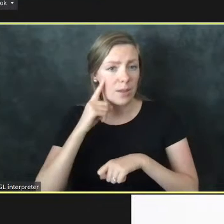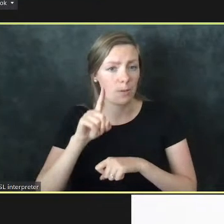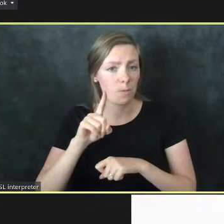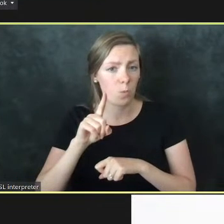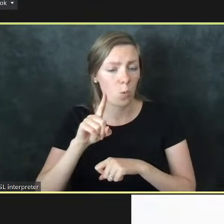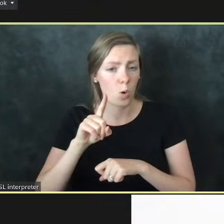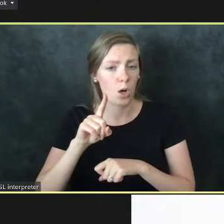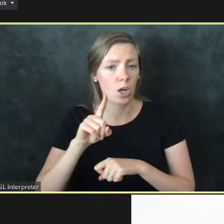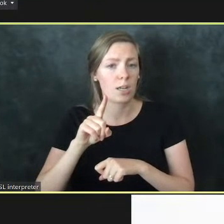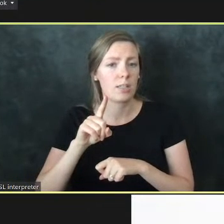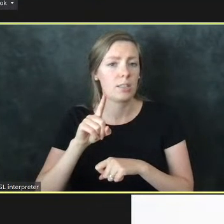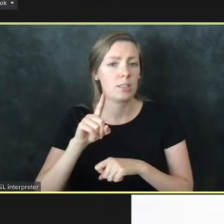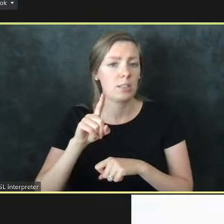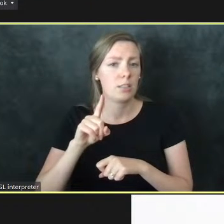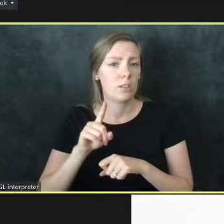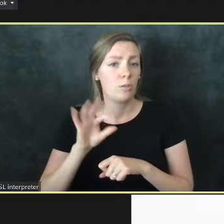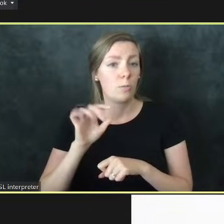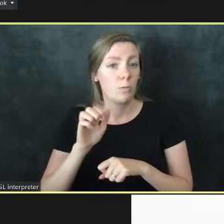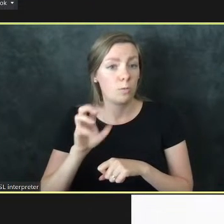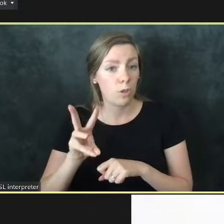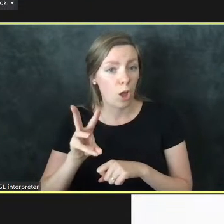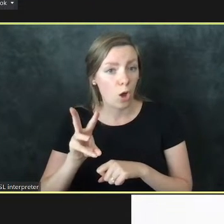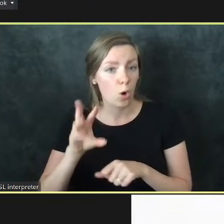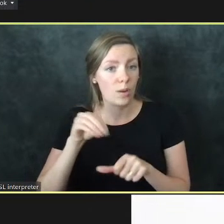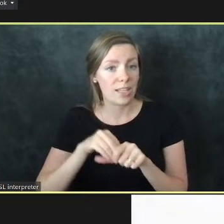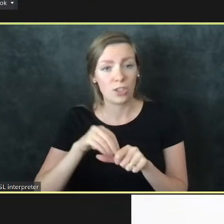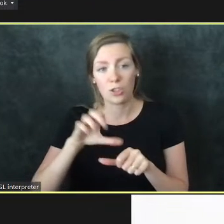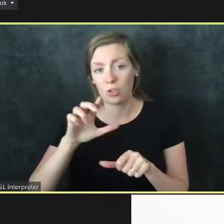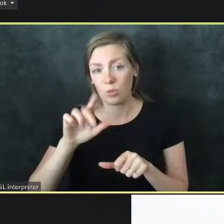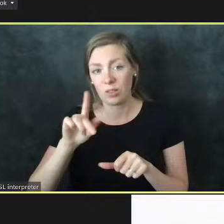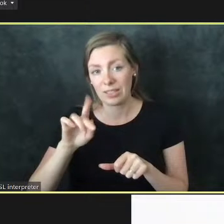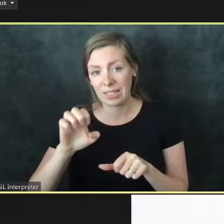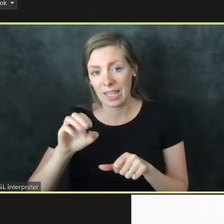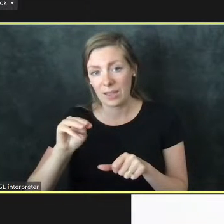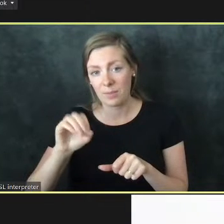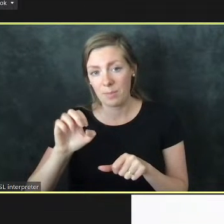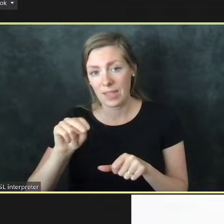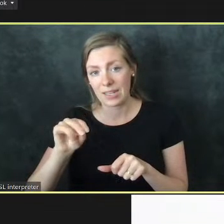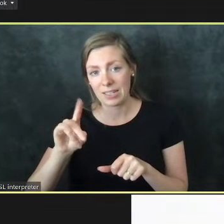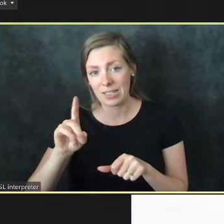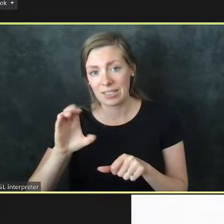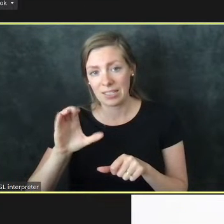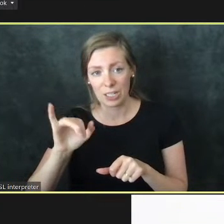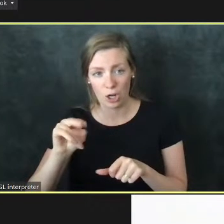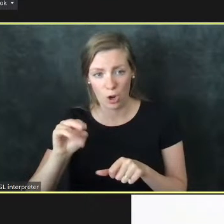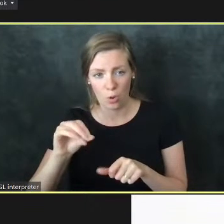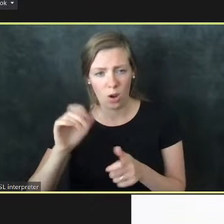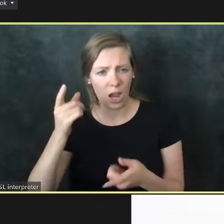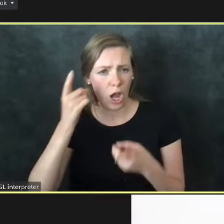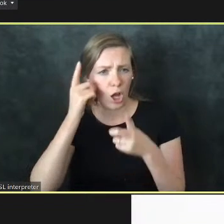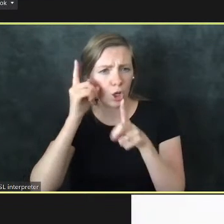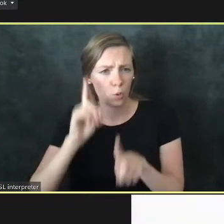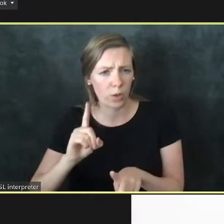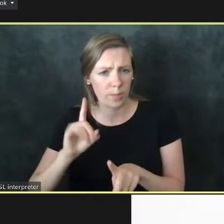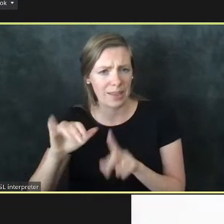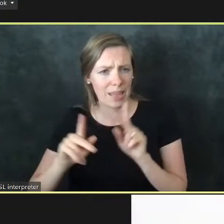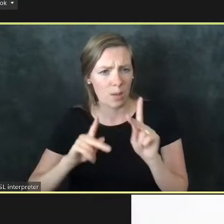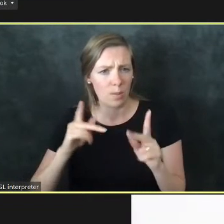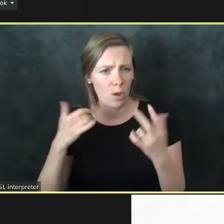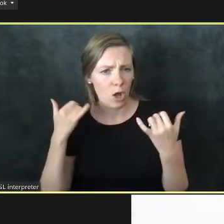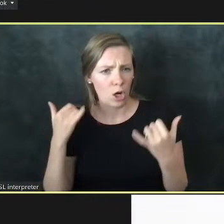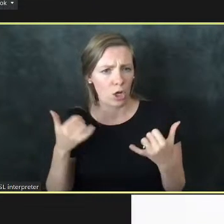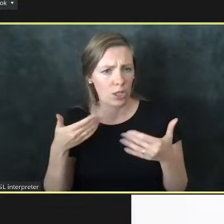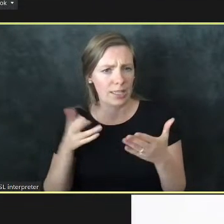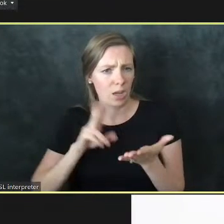and the implications for flows into Lake Mendocino, and the voluntary water la, that PG&E currently allowed to